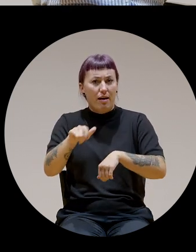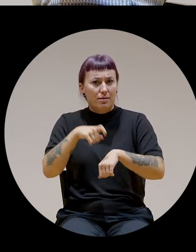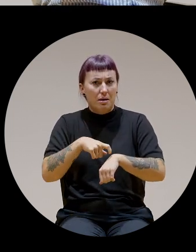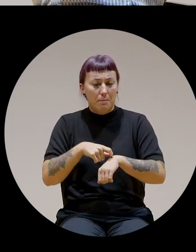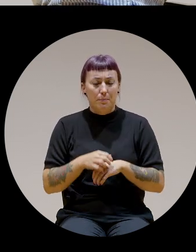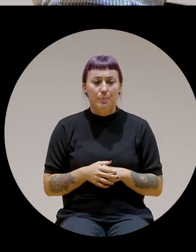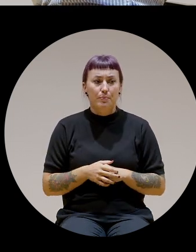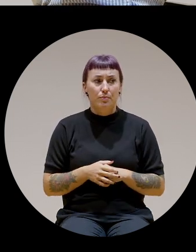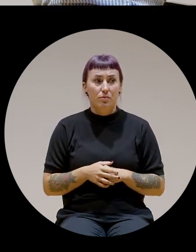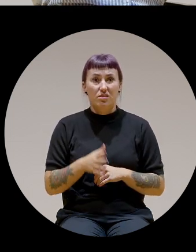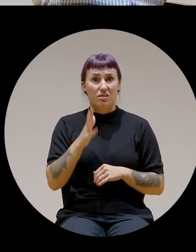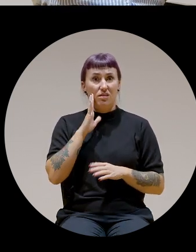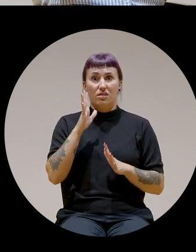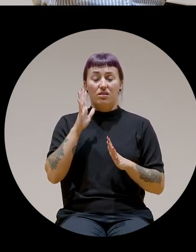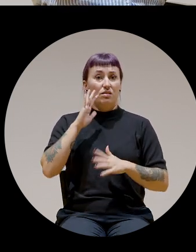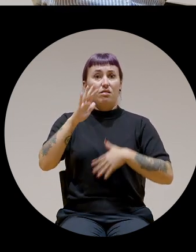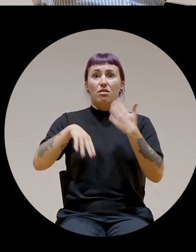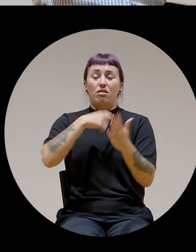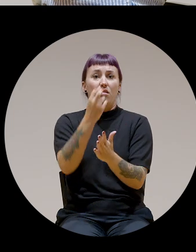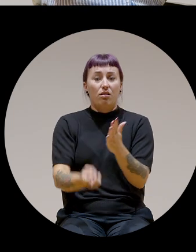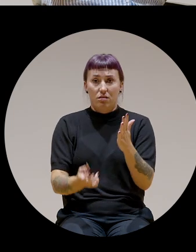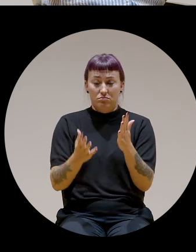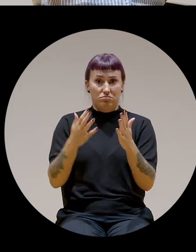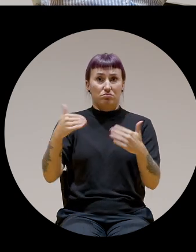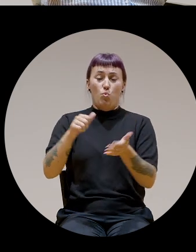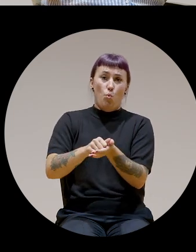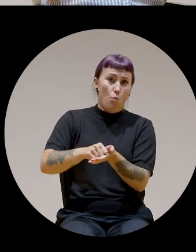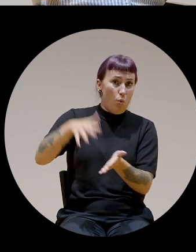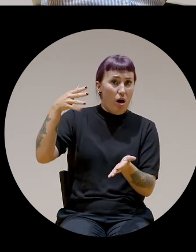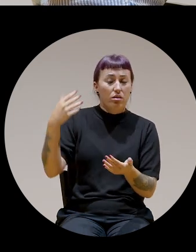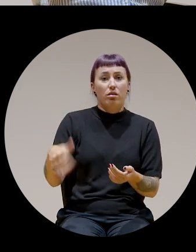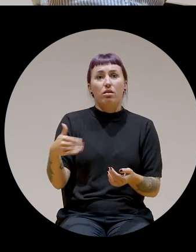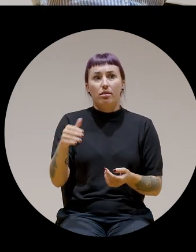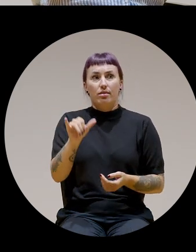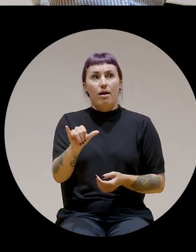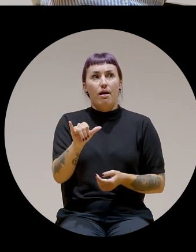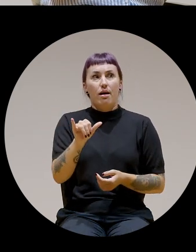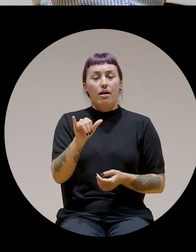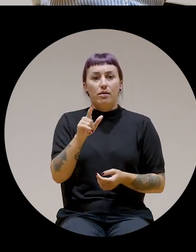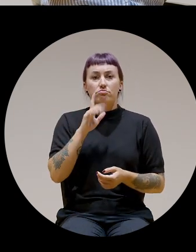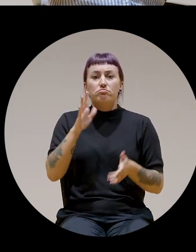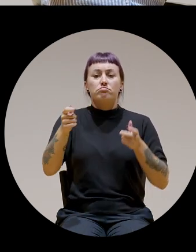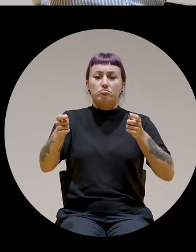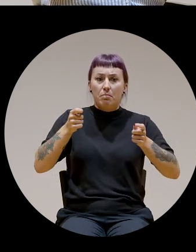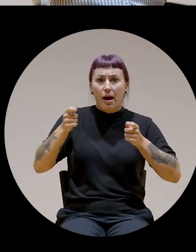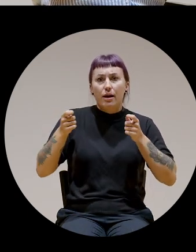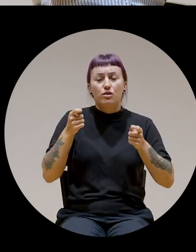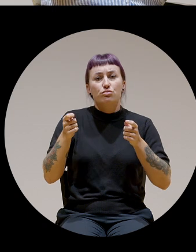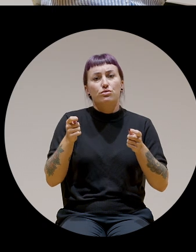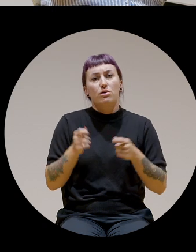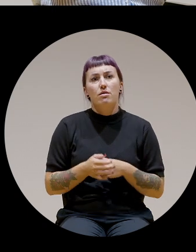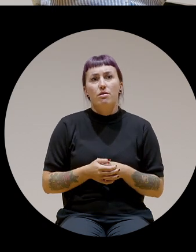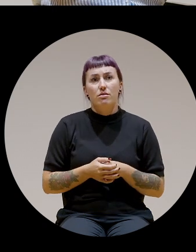time, was thrust into obscene wealth that was managed